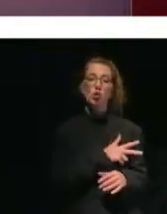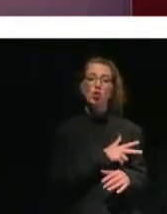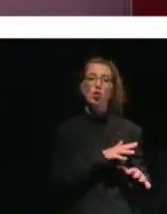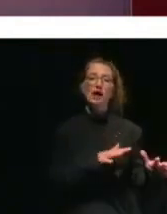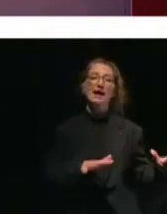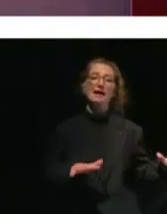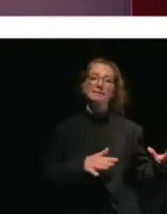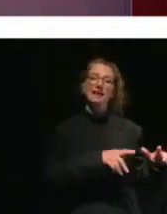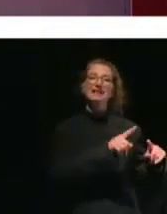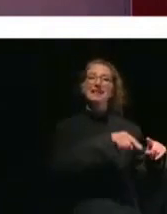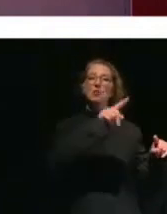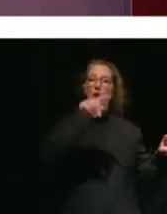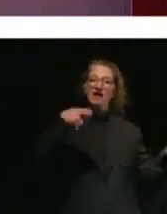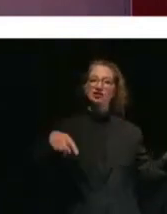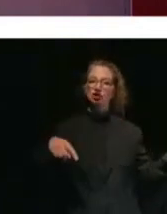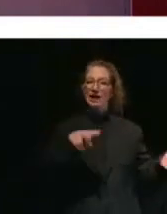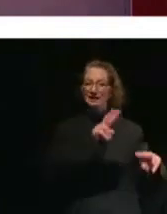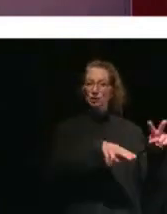socio-demographic heterogeneity,